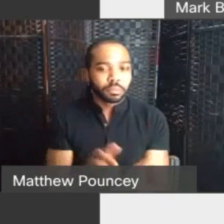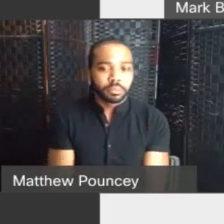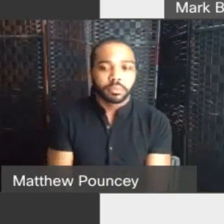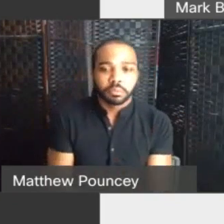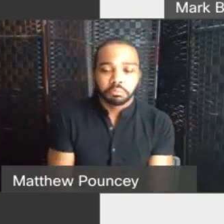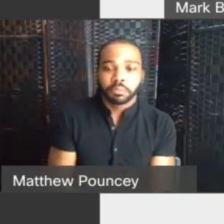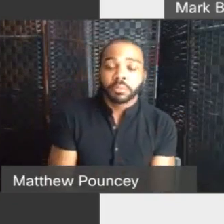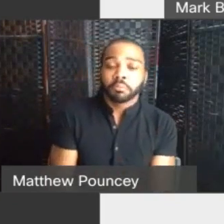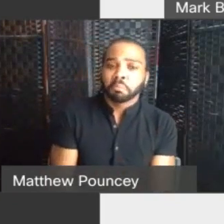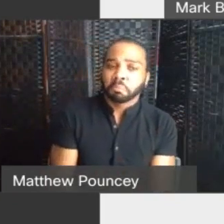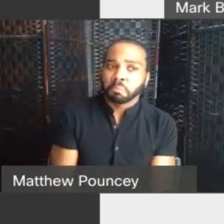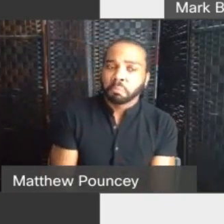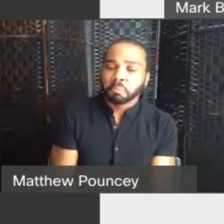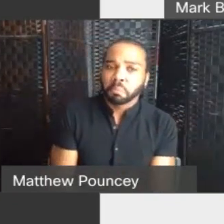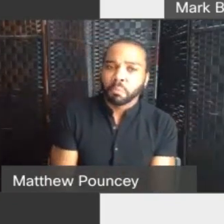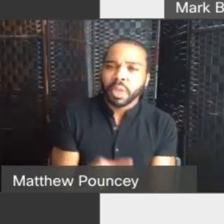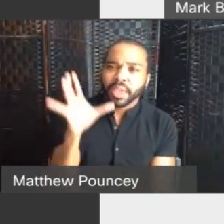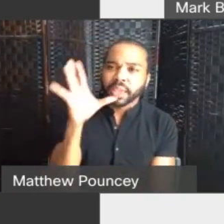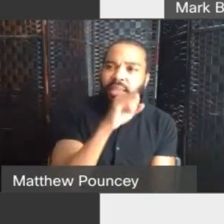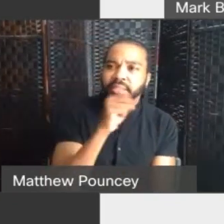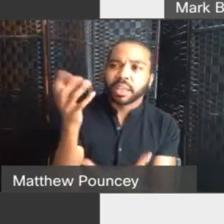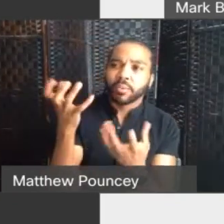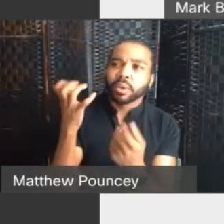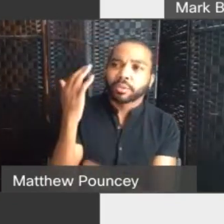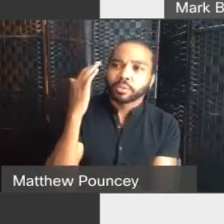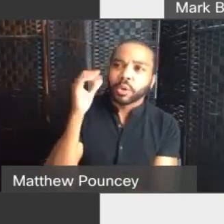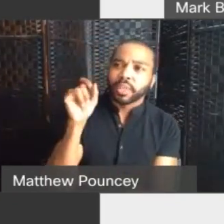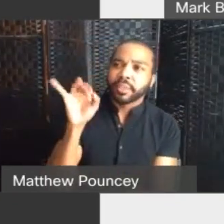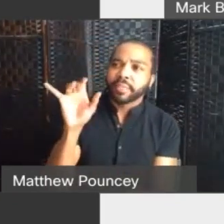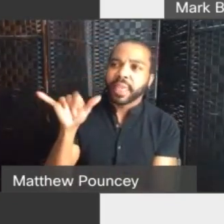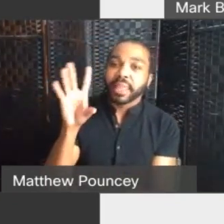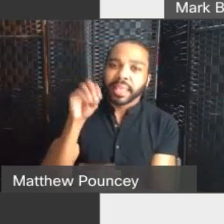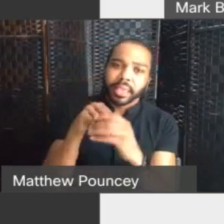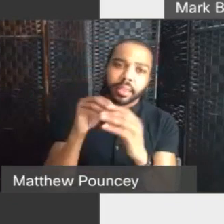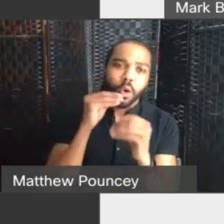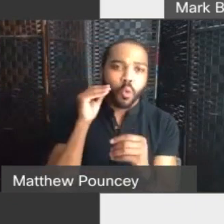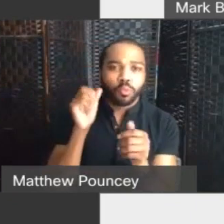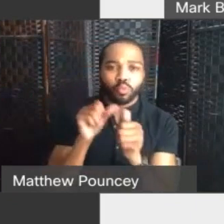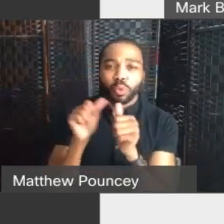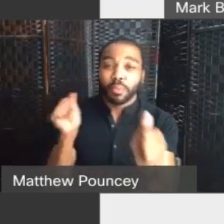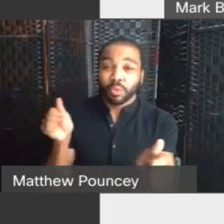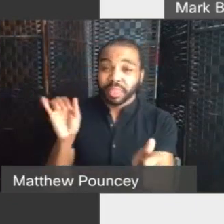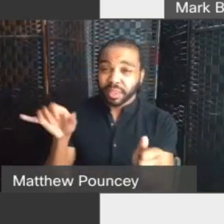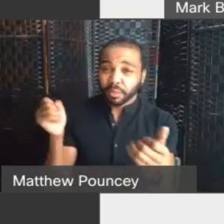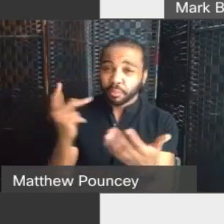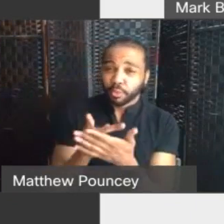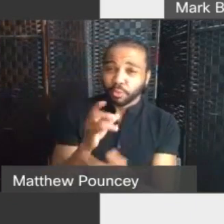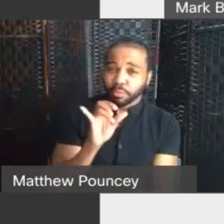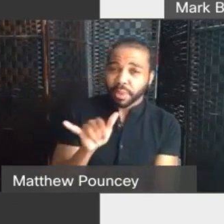well, I would want to know whether the in-home remote was approved by the